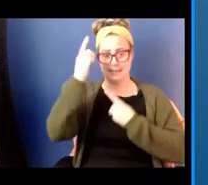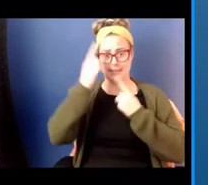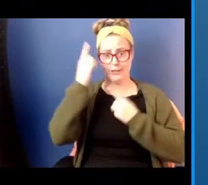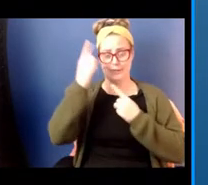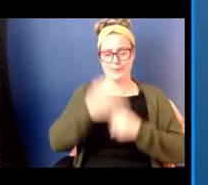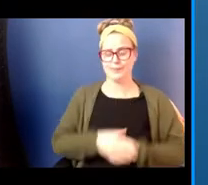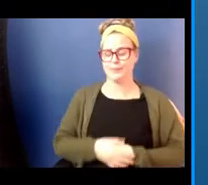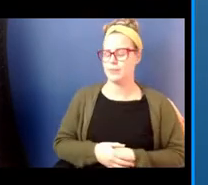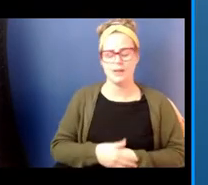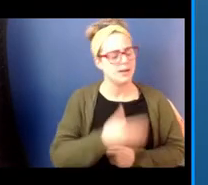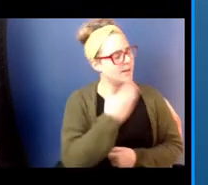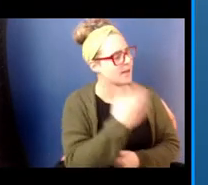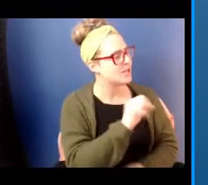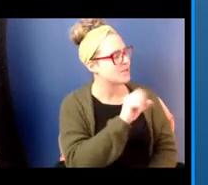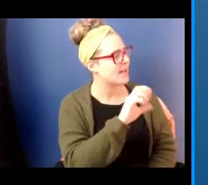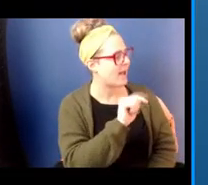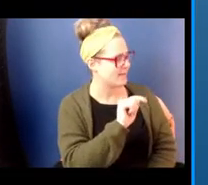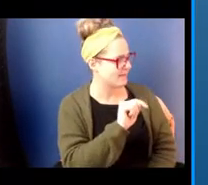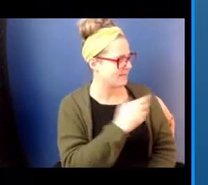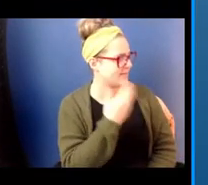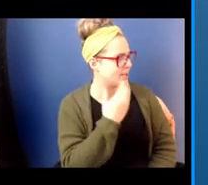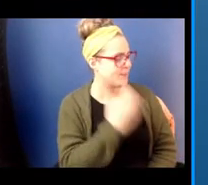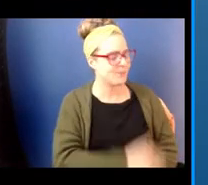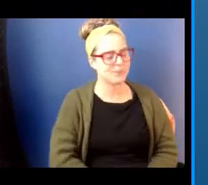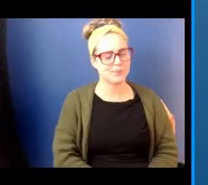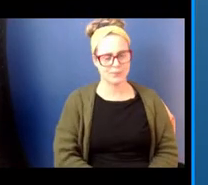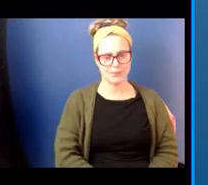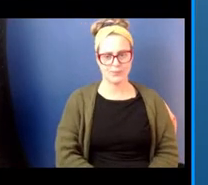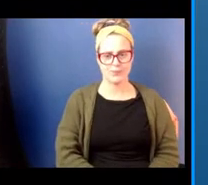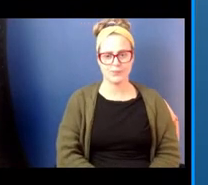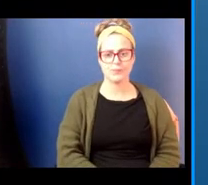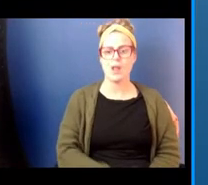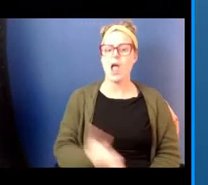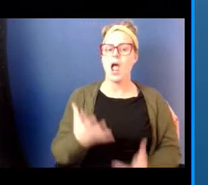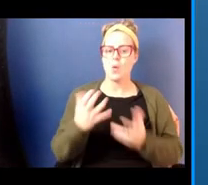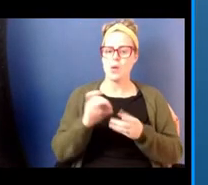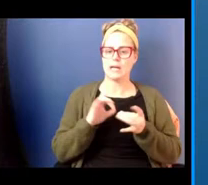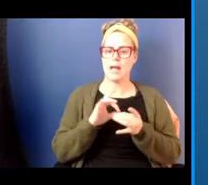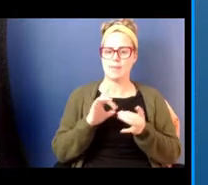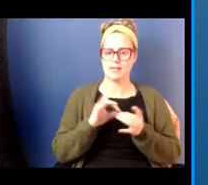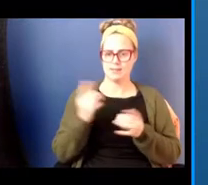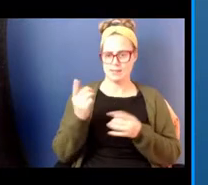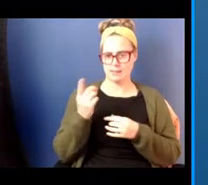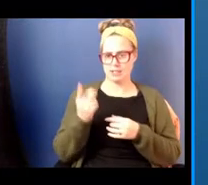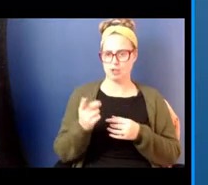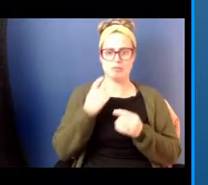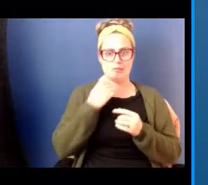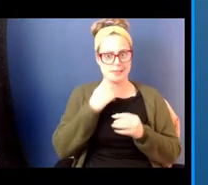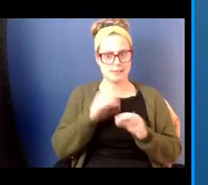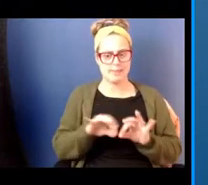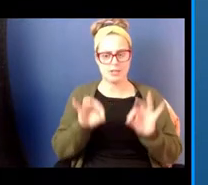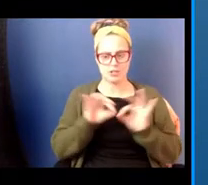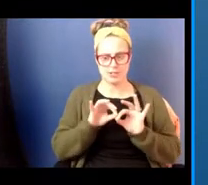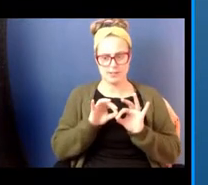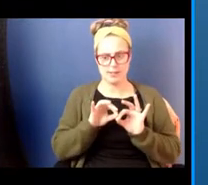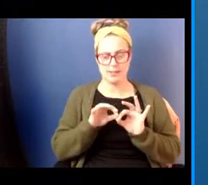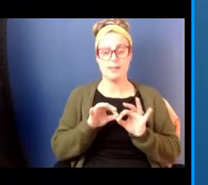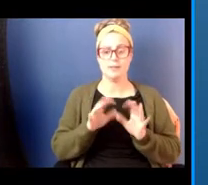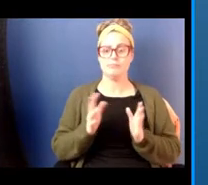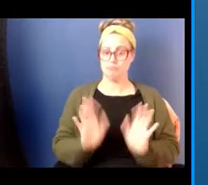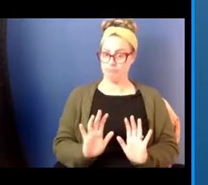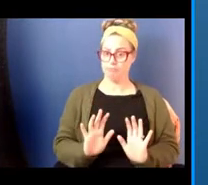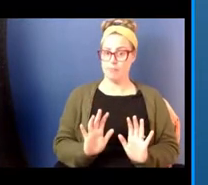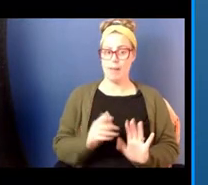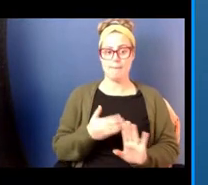I just wanted to comment uh on something that you just mentioned which is a significant in past Cycles the